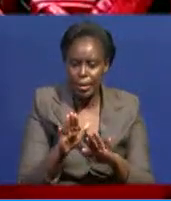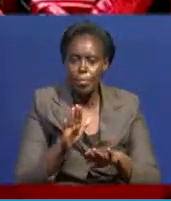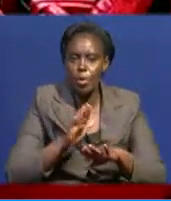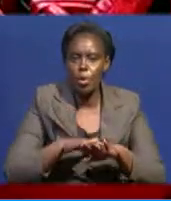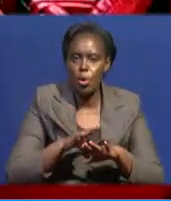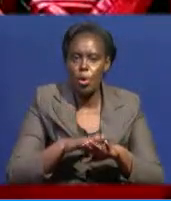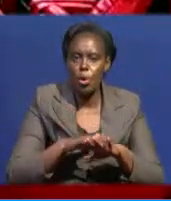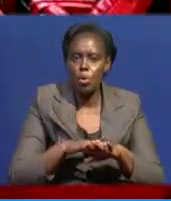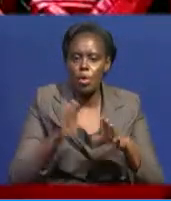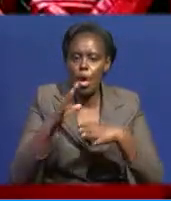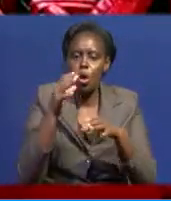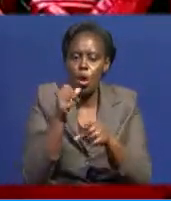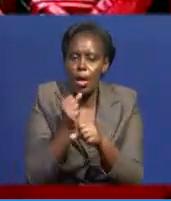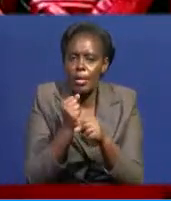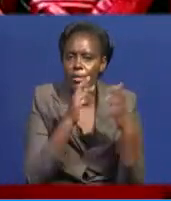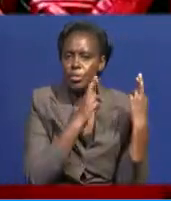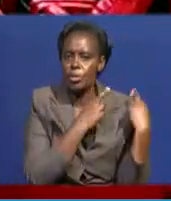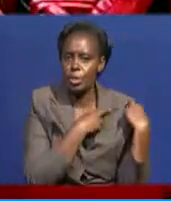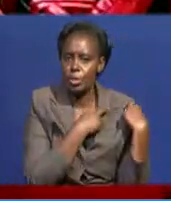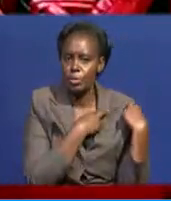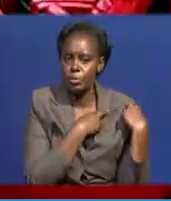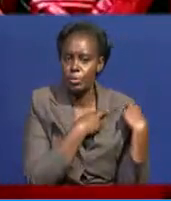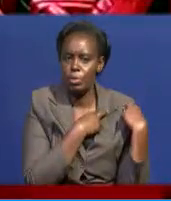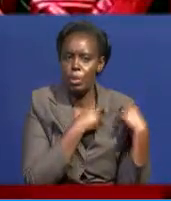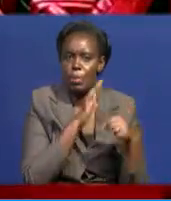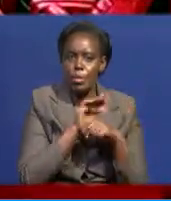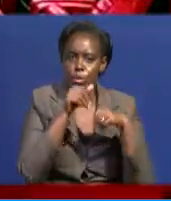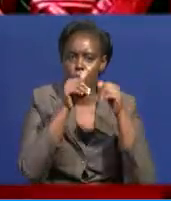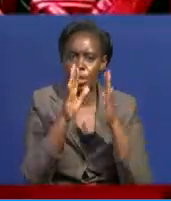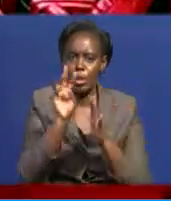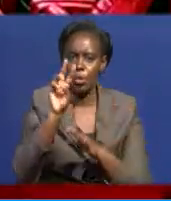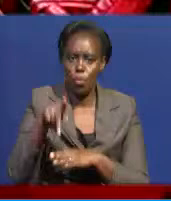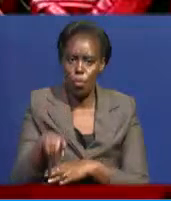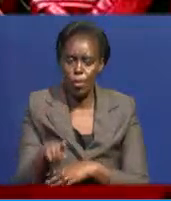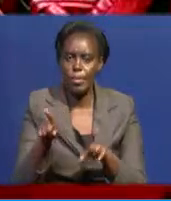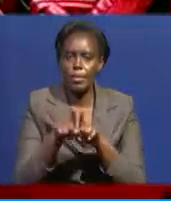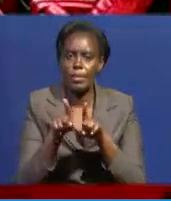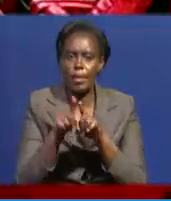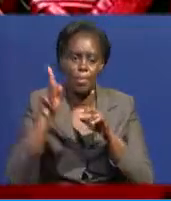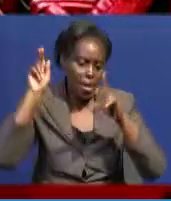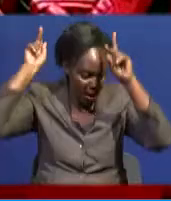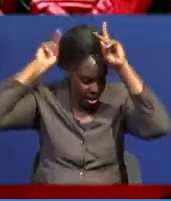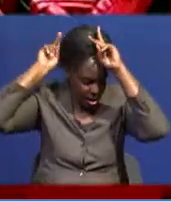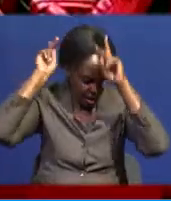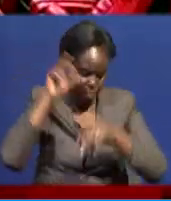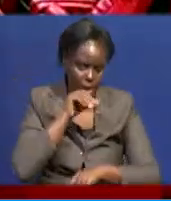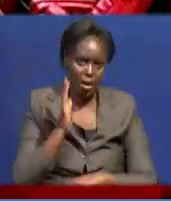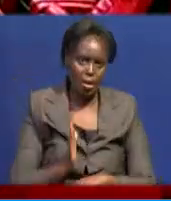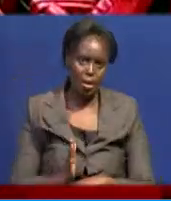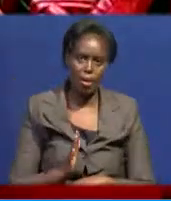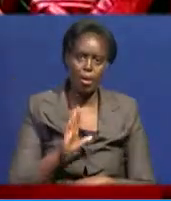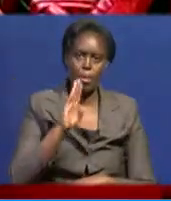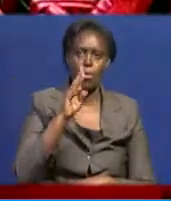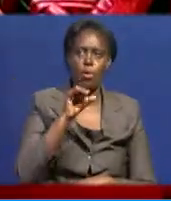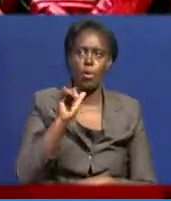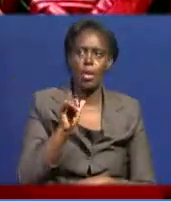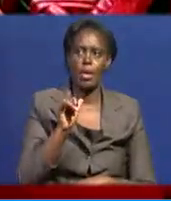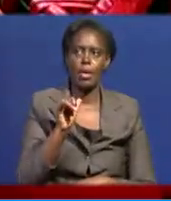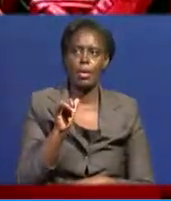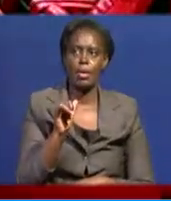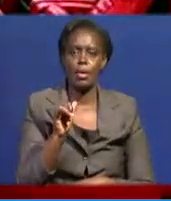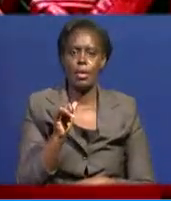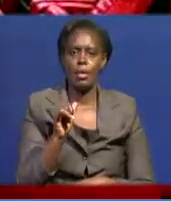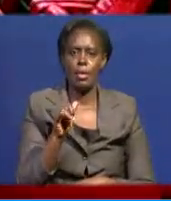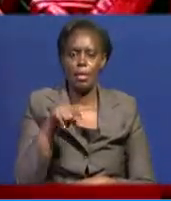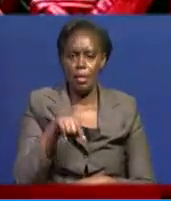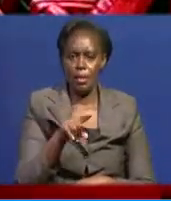against the entities? That is the Majority Whip, who is also the Kakamega Senator, Honorable Bonnie Halwale,